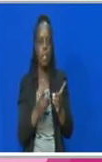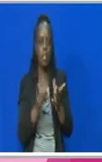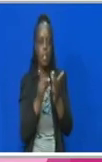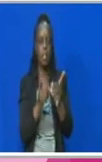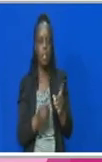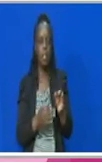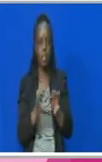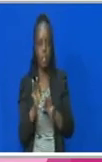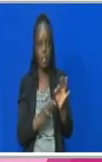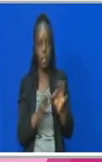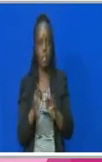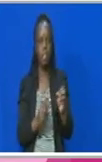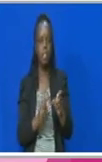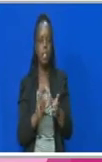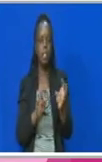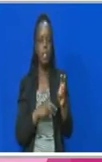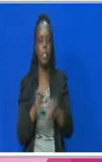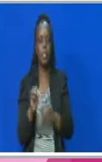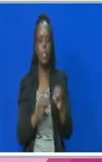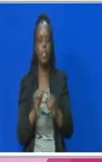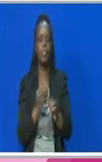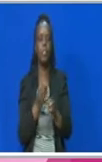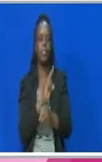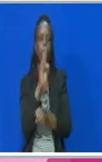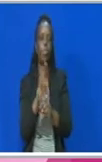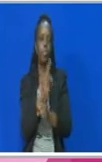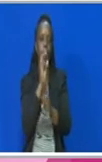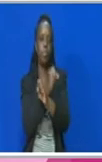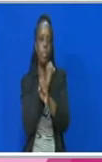methods used for preventing rusting.